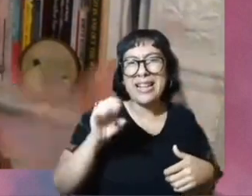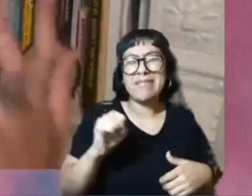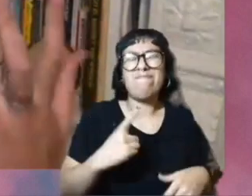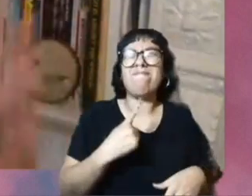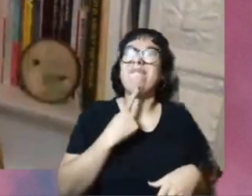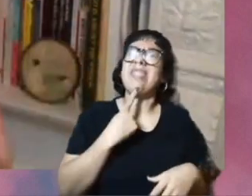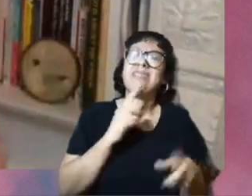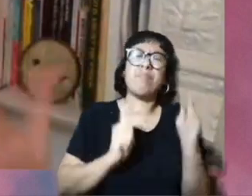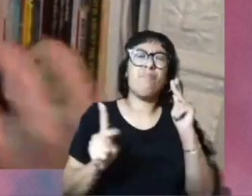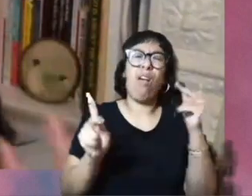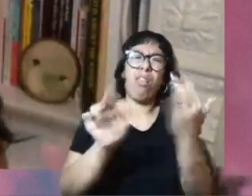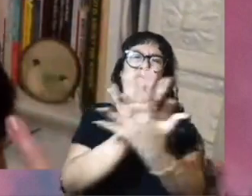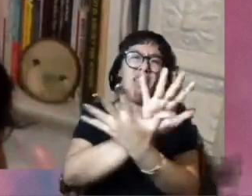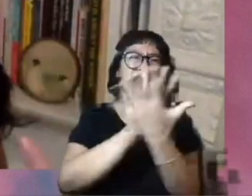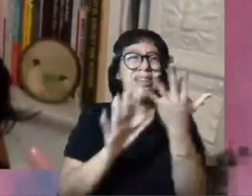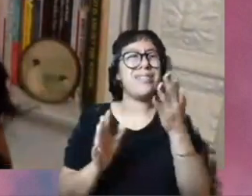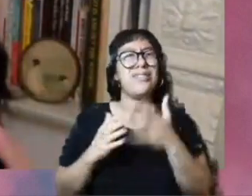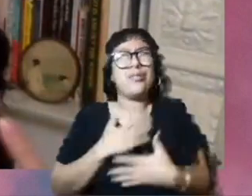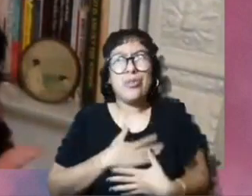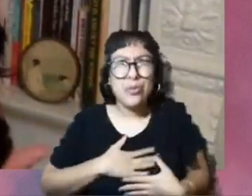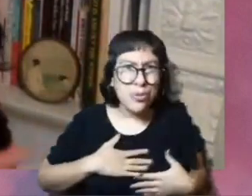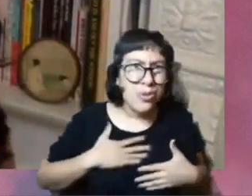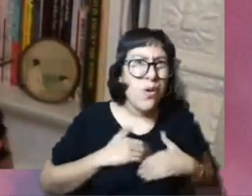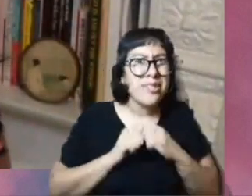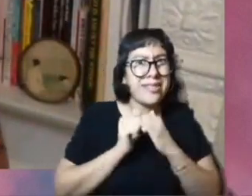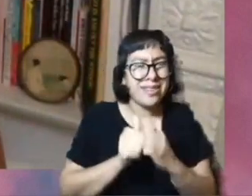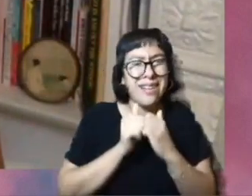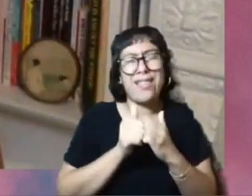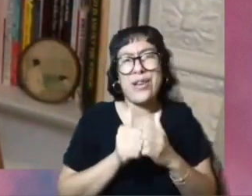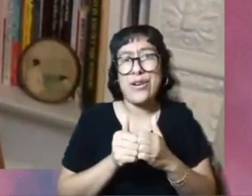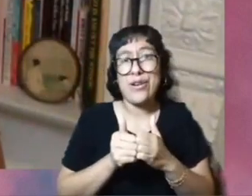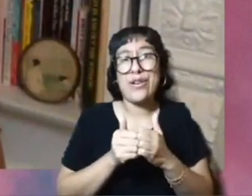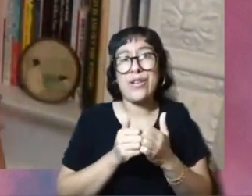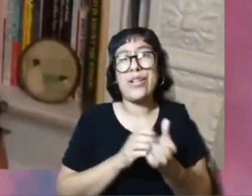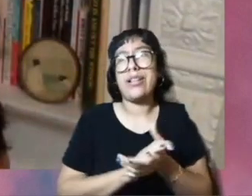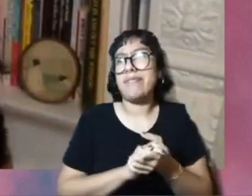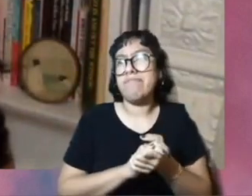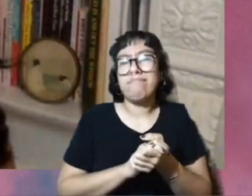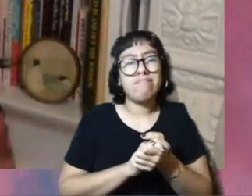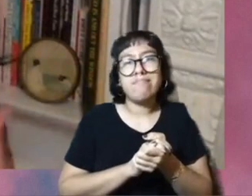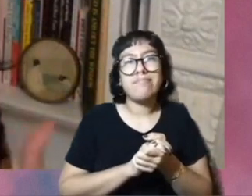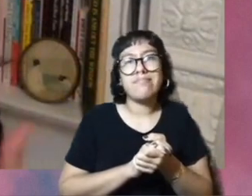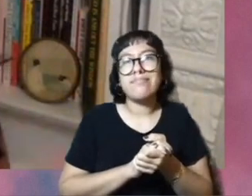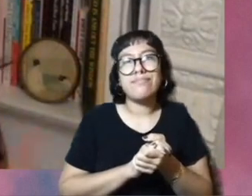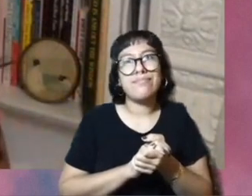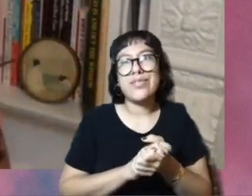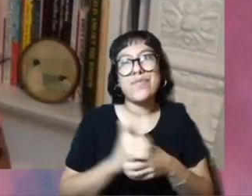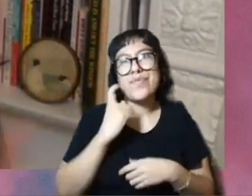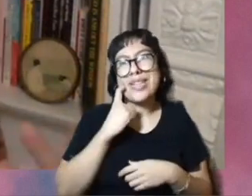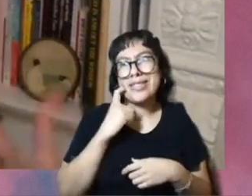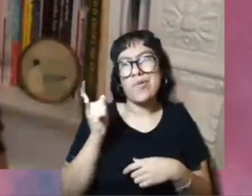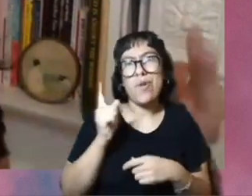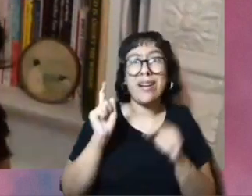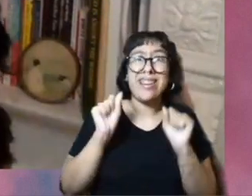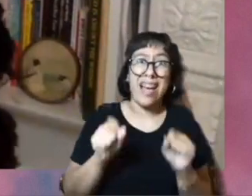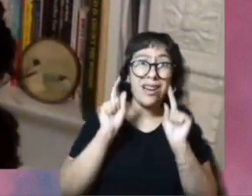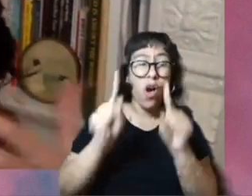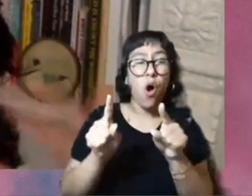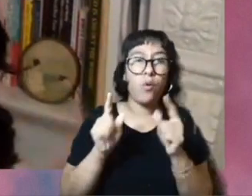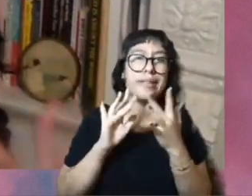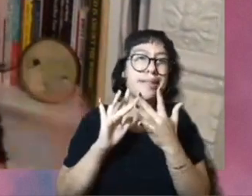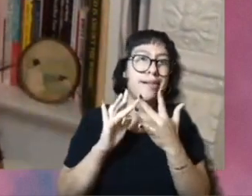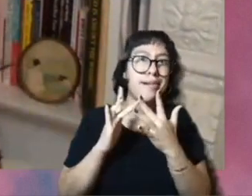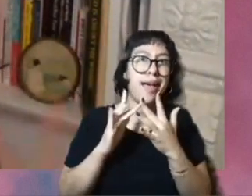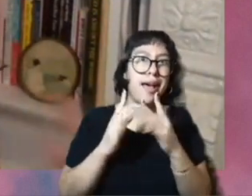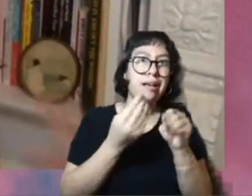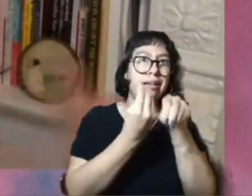people gathering to enjoy things. Like, recently, the only place we get to go is the internet, and